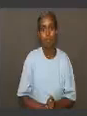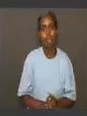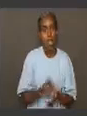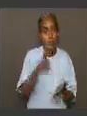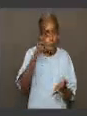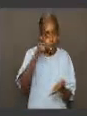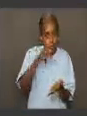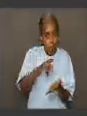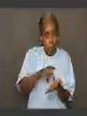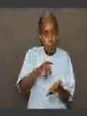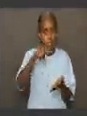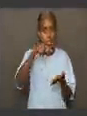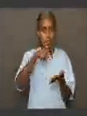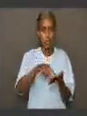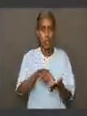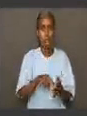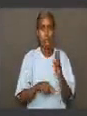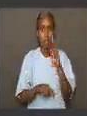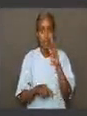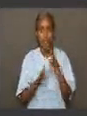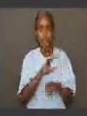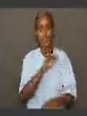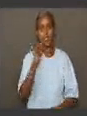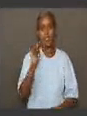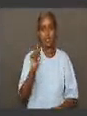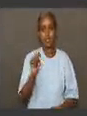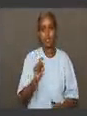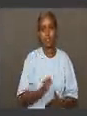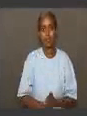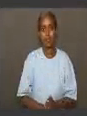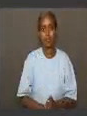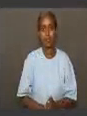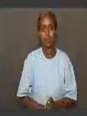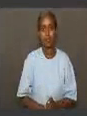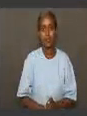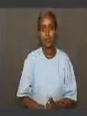Plot the points R and T.